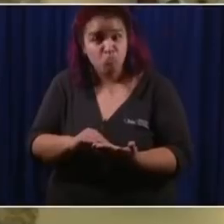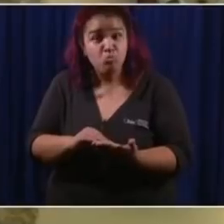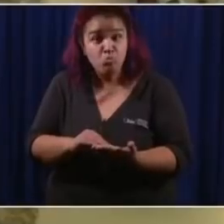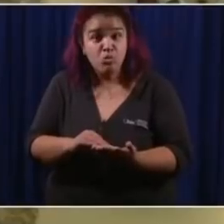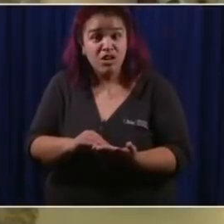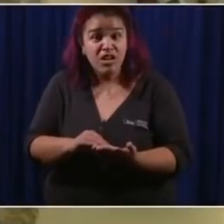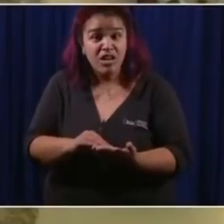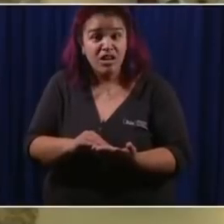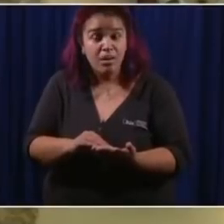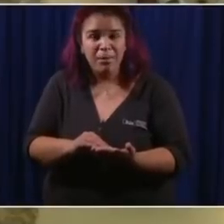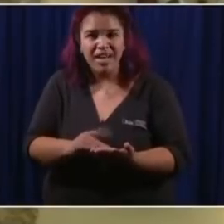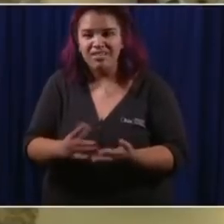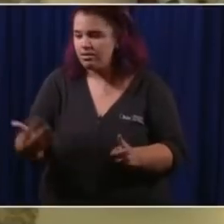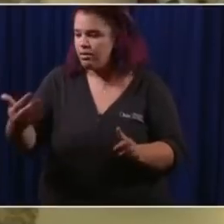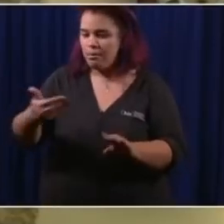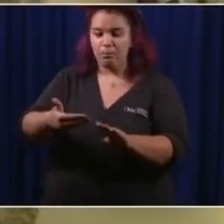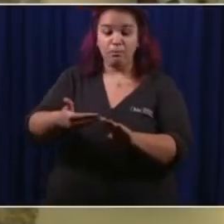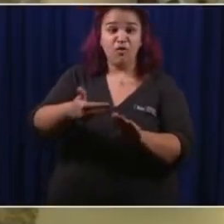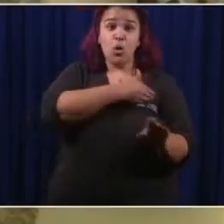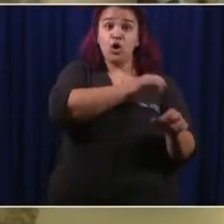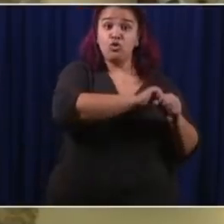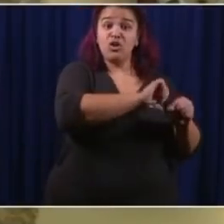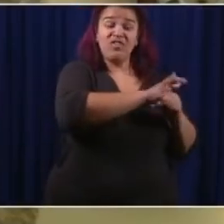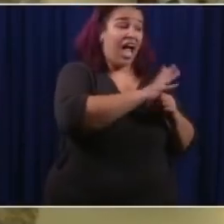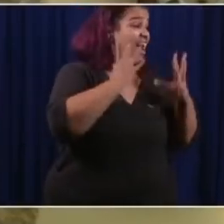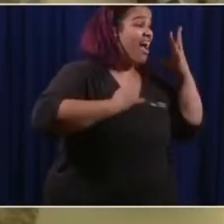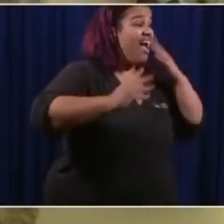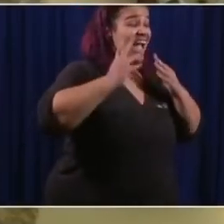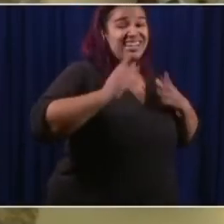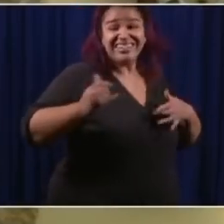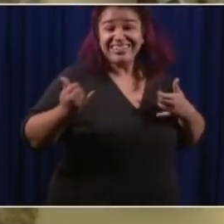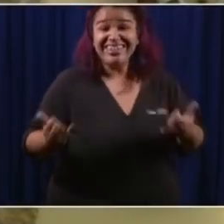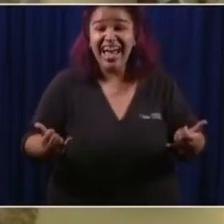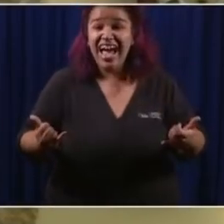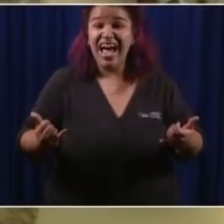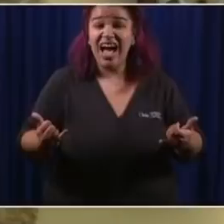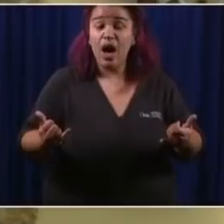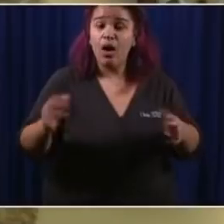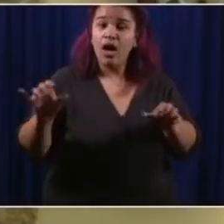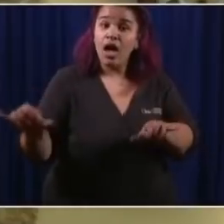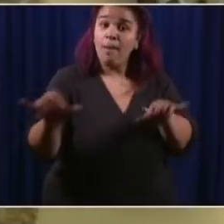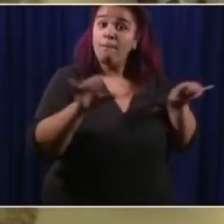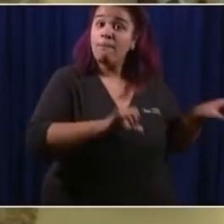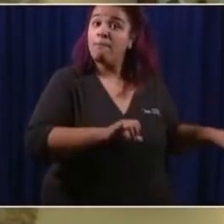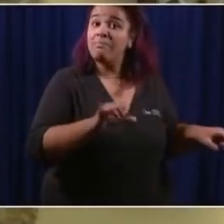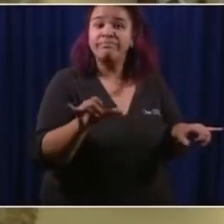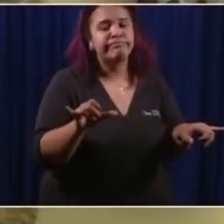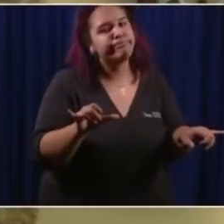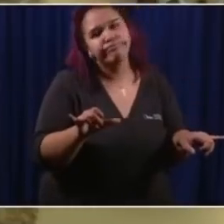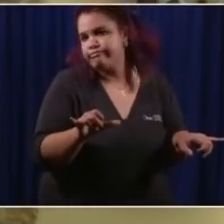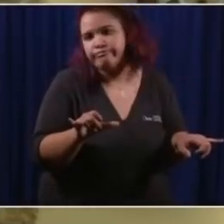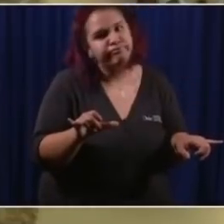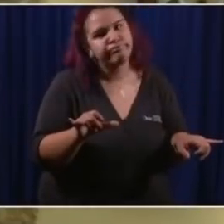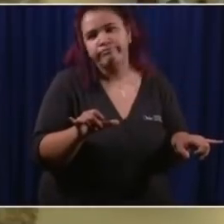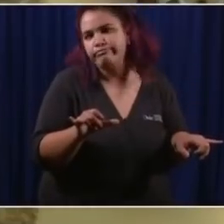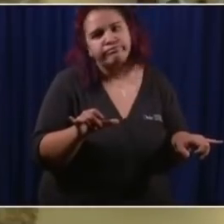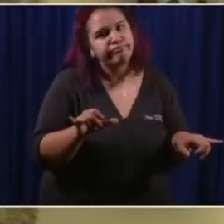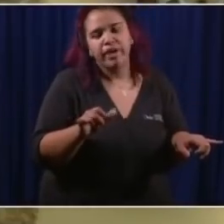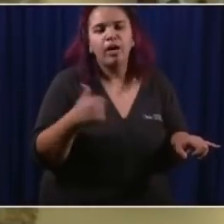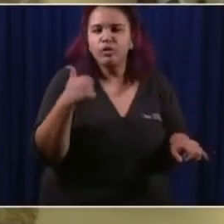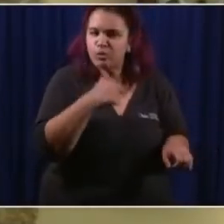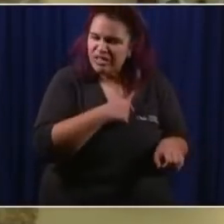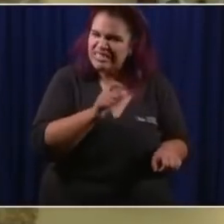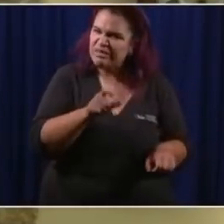to keep the distance. These informal activities are going to you have to be very careful with them, and you just can't let your guard